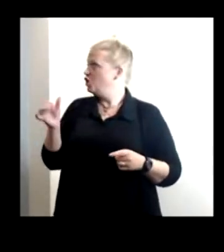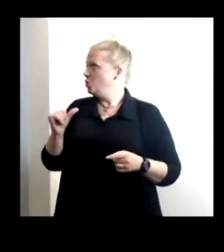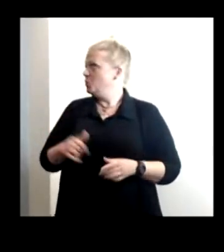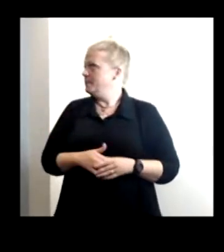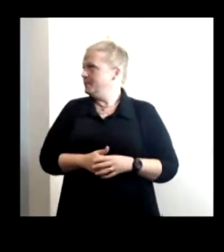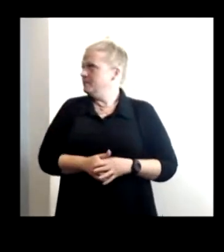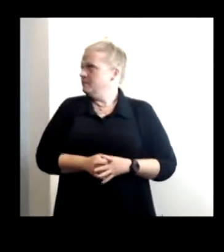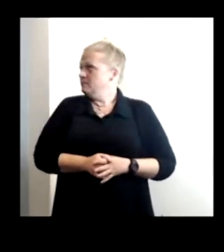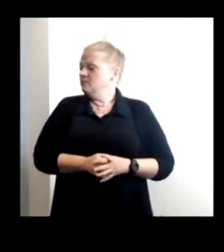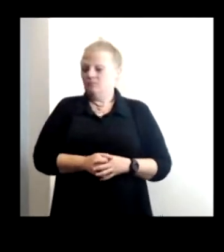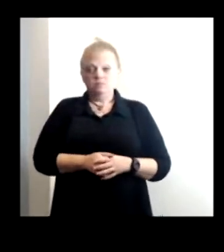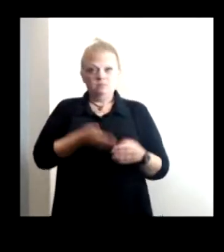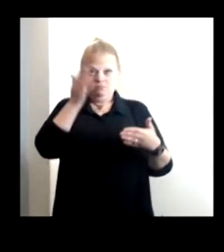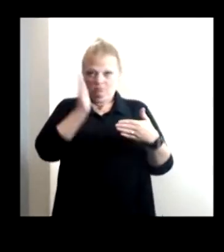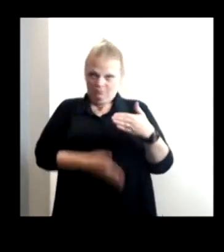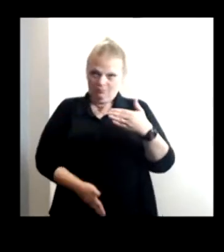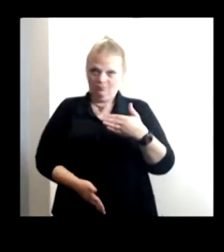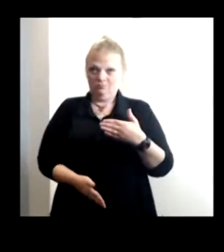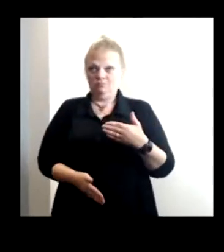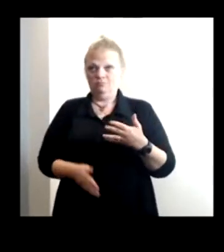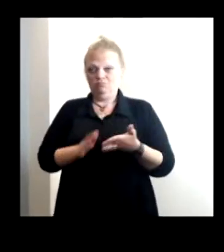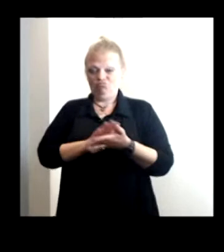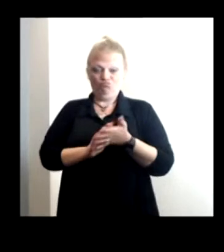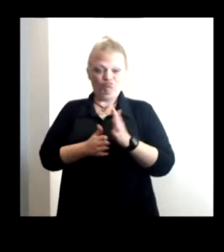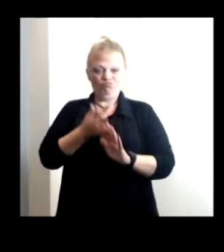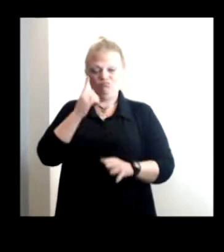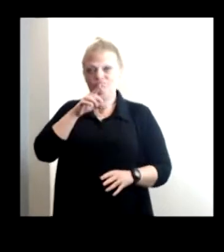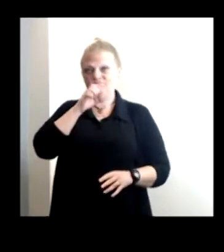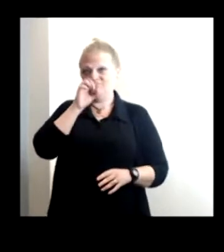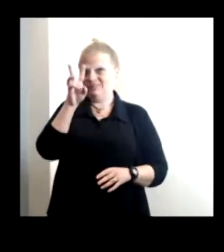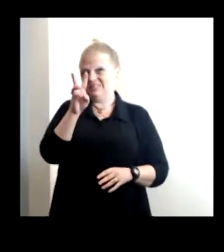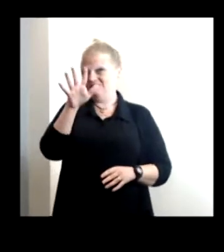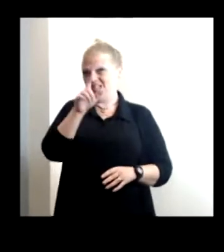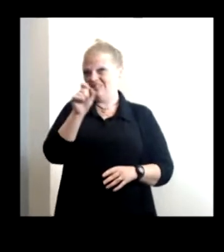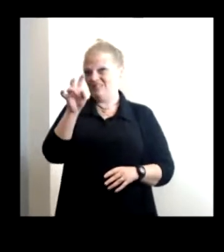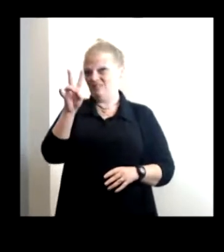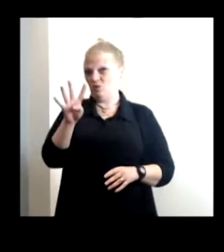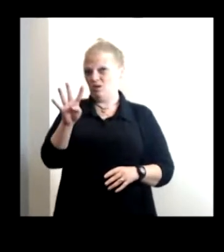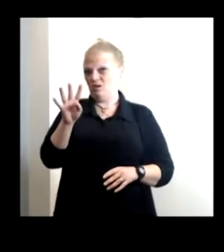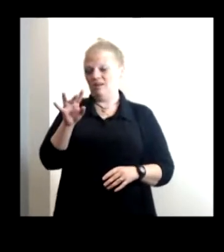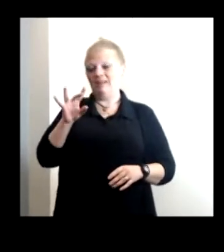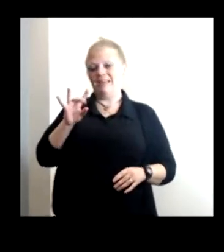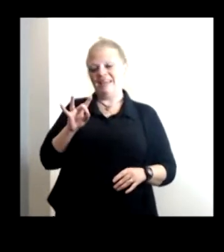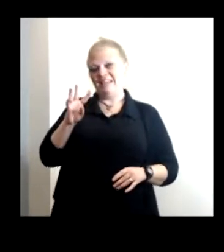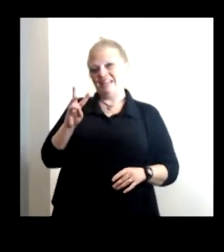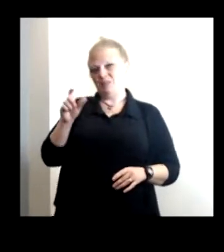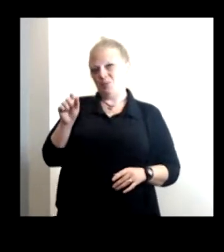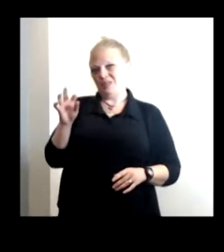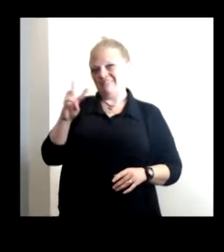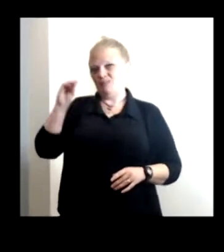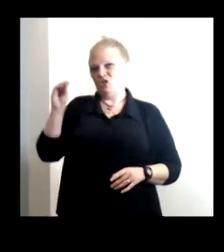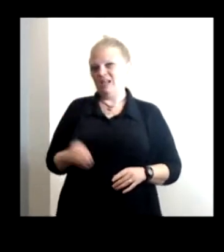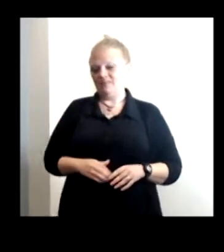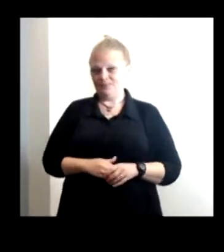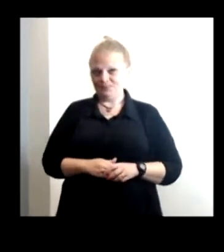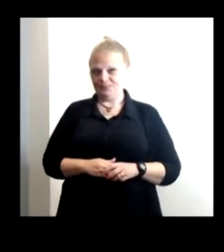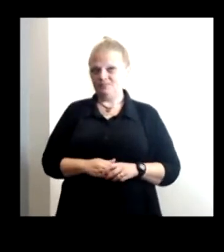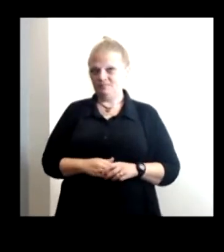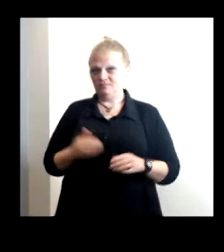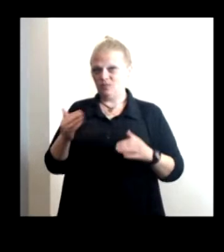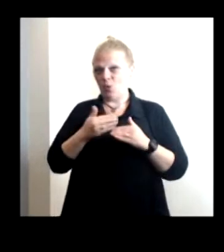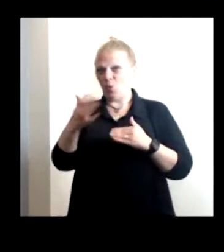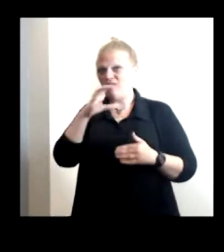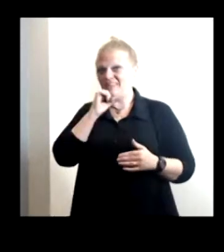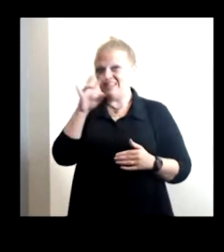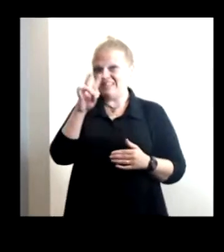too. Completed vaccine regimen for those 65 to 74, 86.6%. Over the age